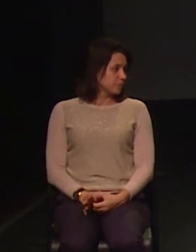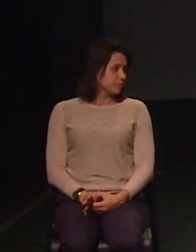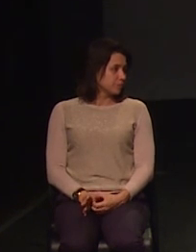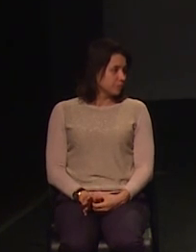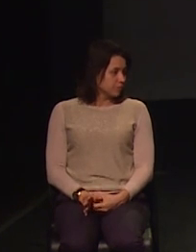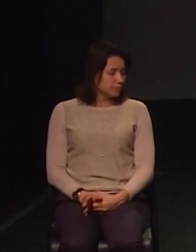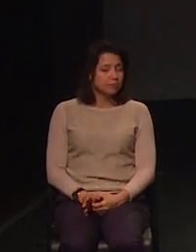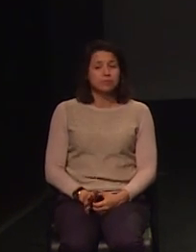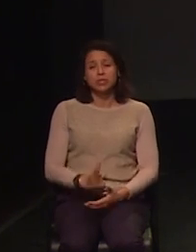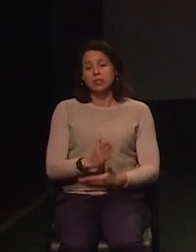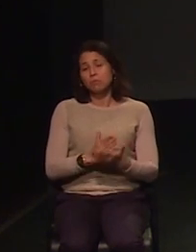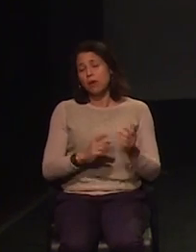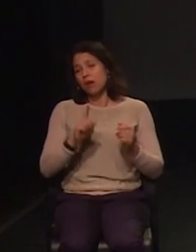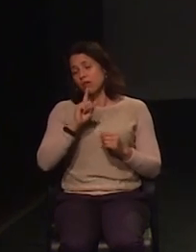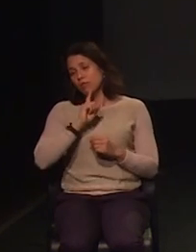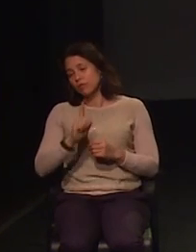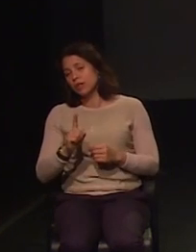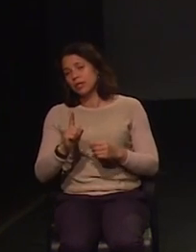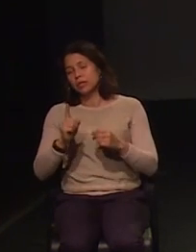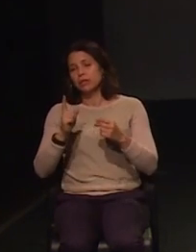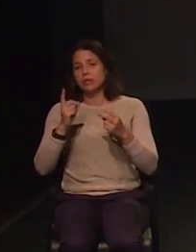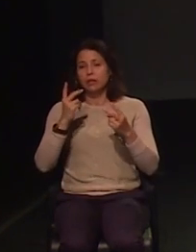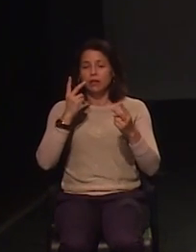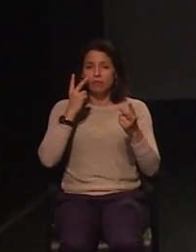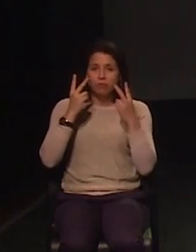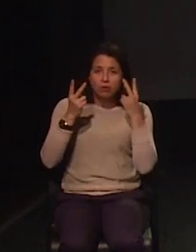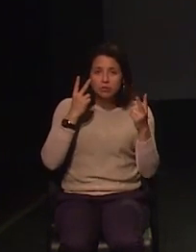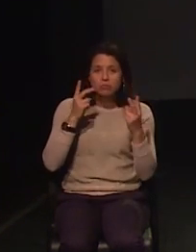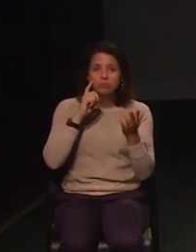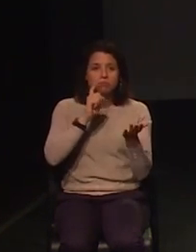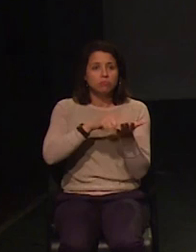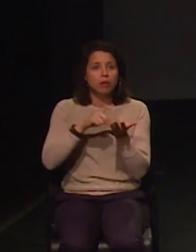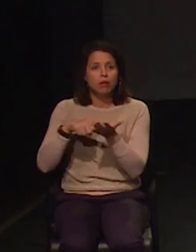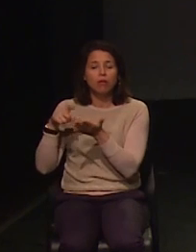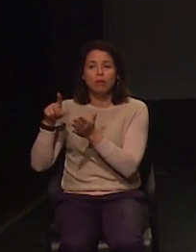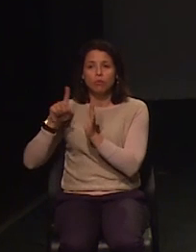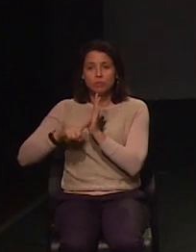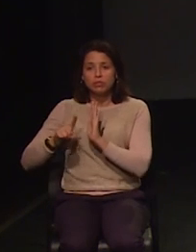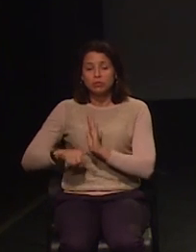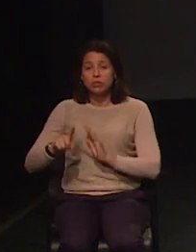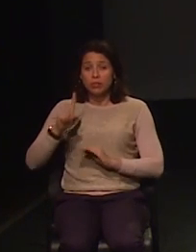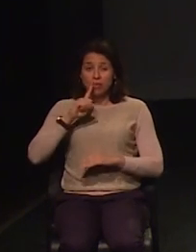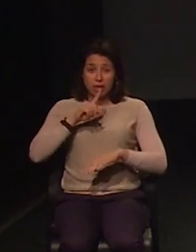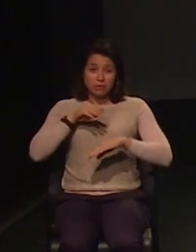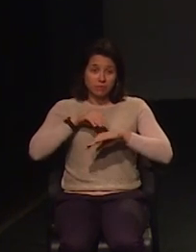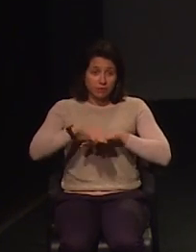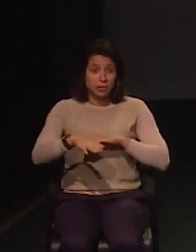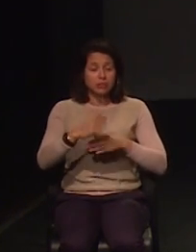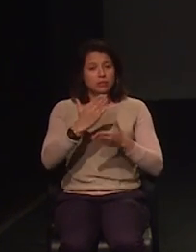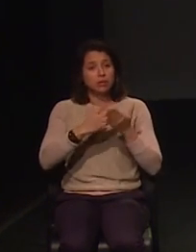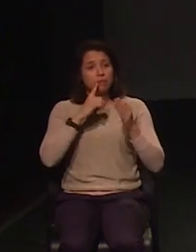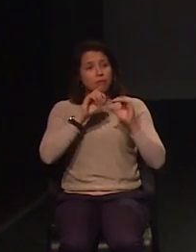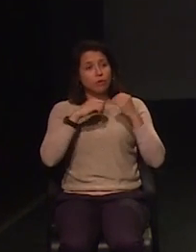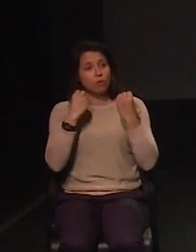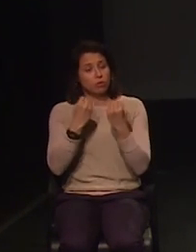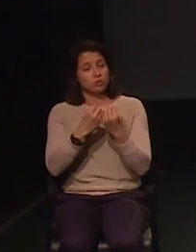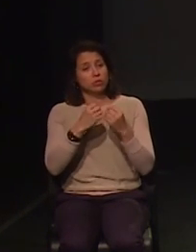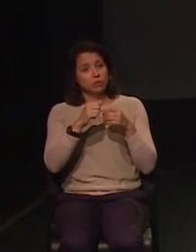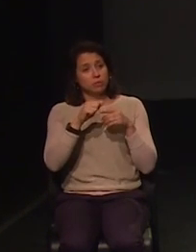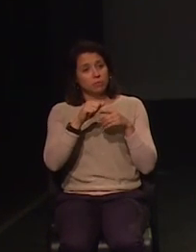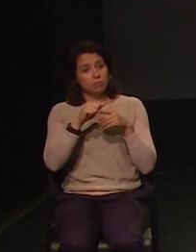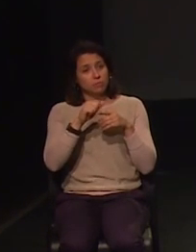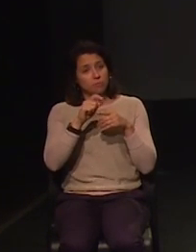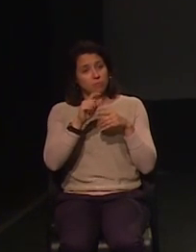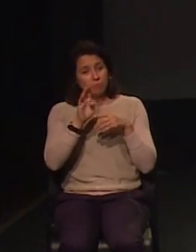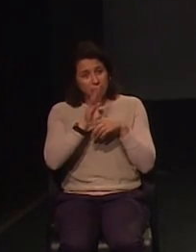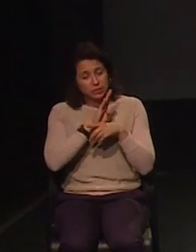research that has affected some of the organizational practices of organizations,